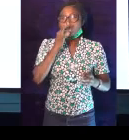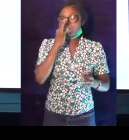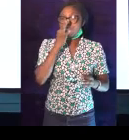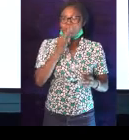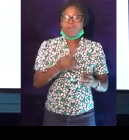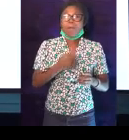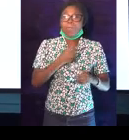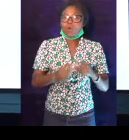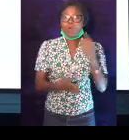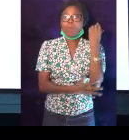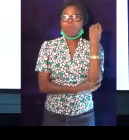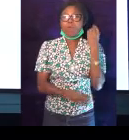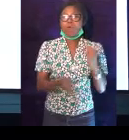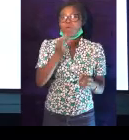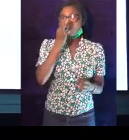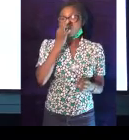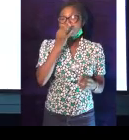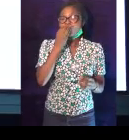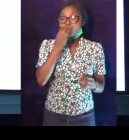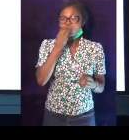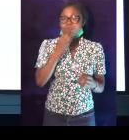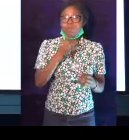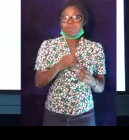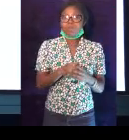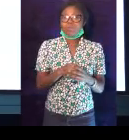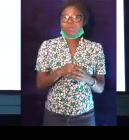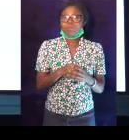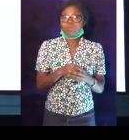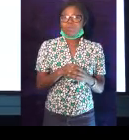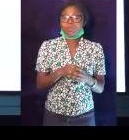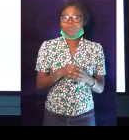help your growth. But poor feeding will bring